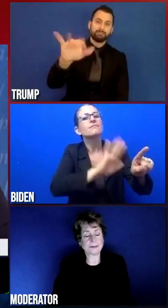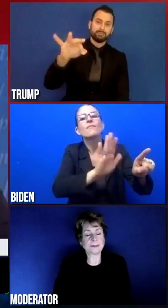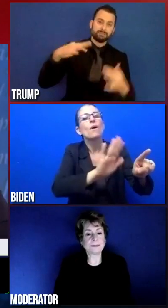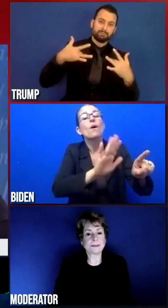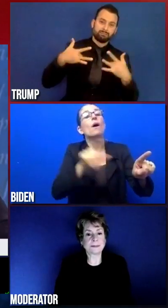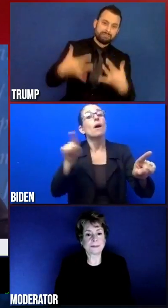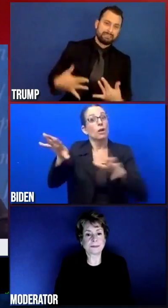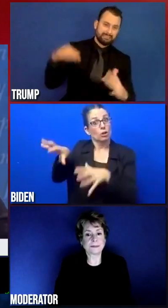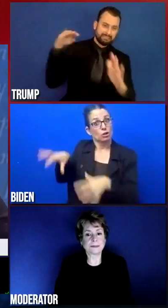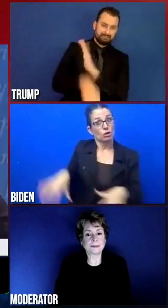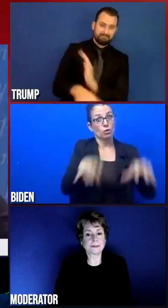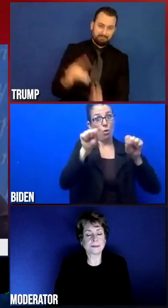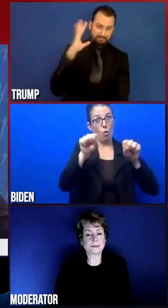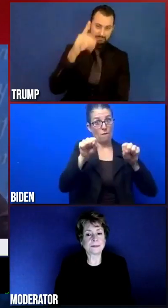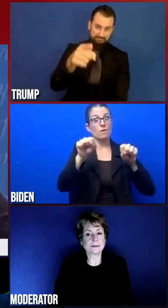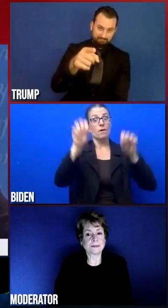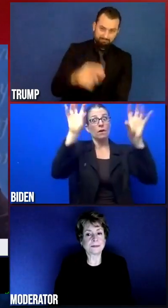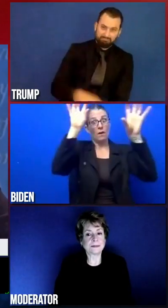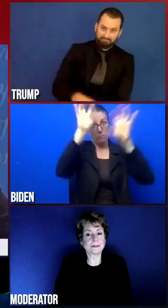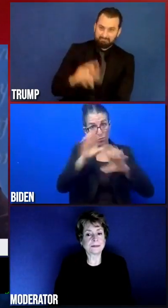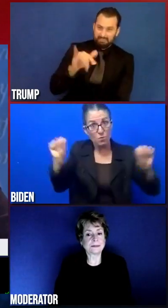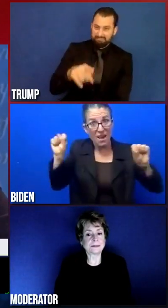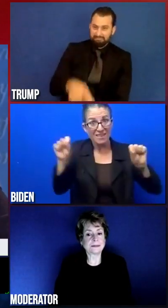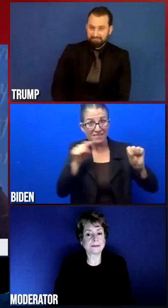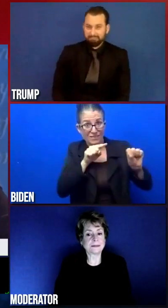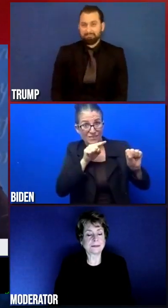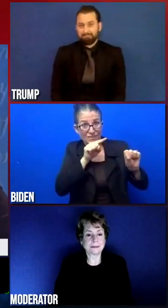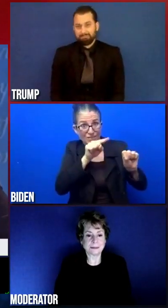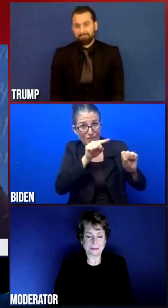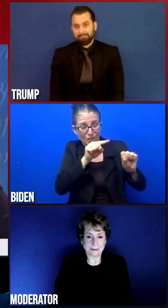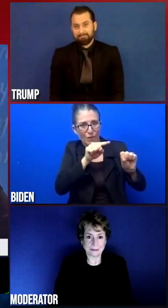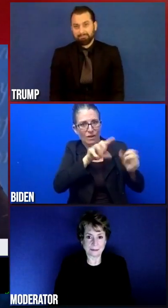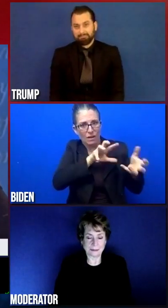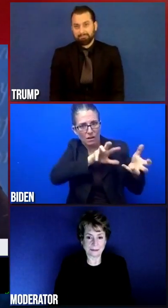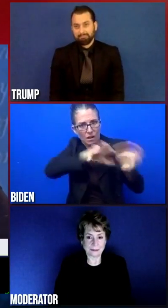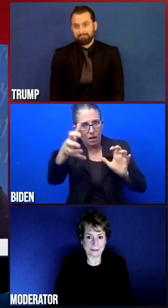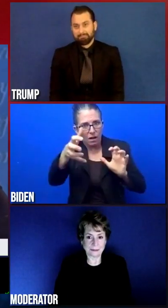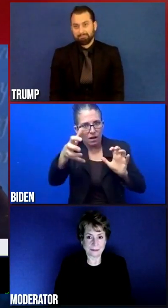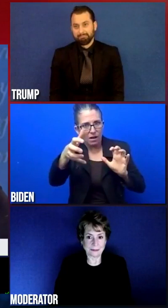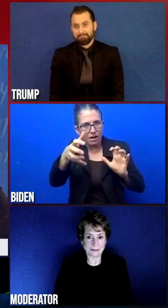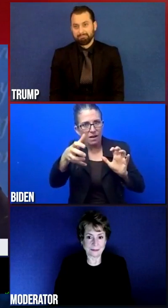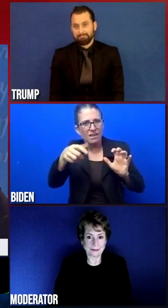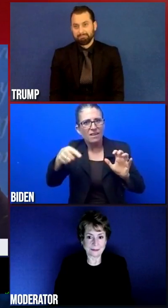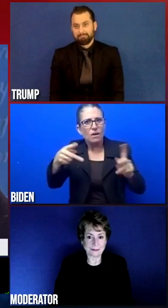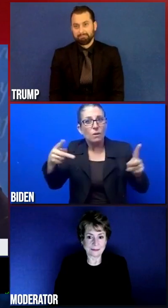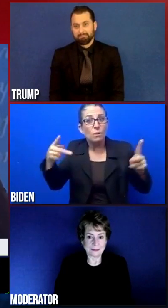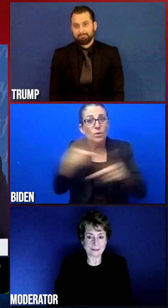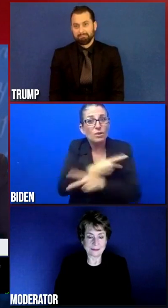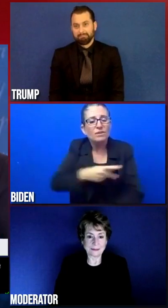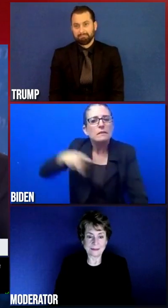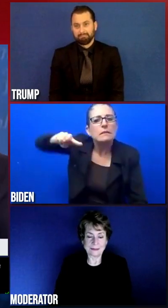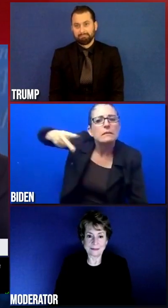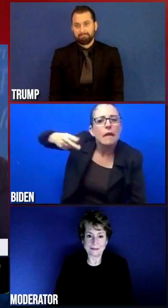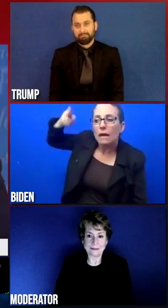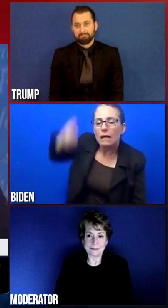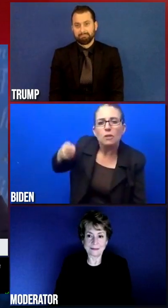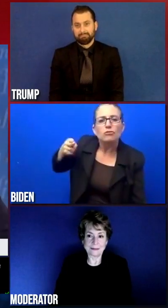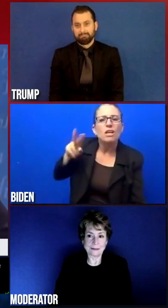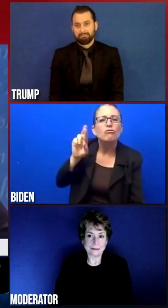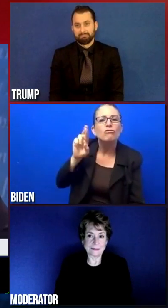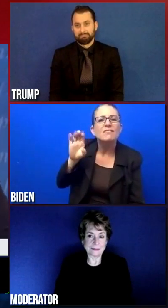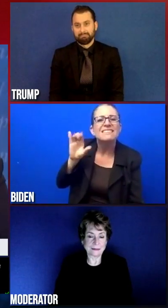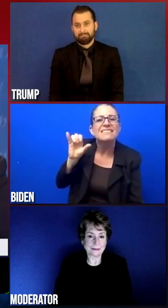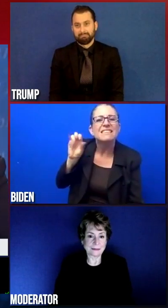history. I was asked to bring it back. We were able to have an economic recovery that created the jobs you're talking about. We handed him a